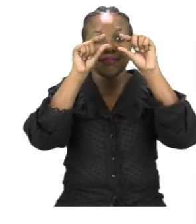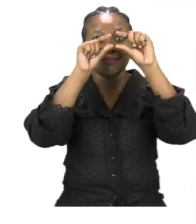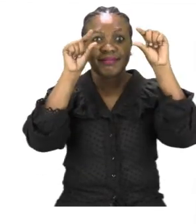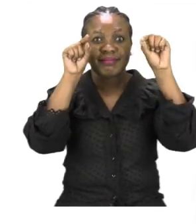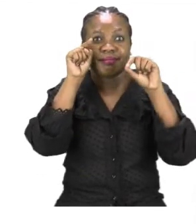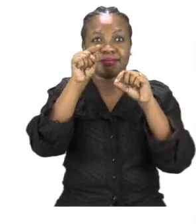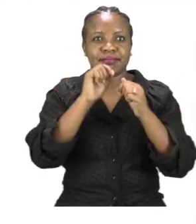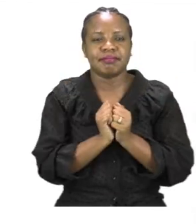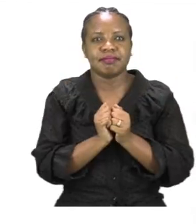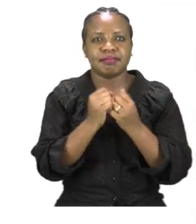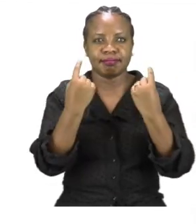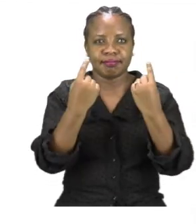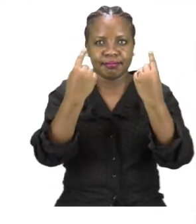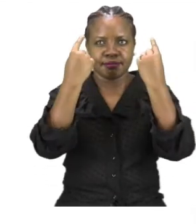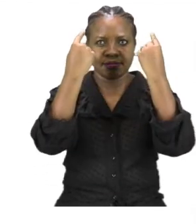oryx,